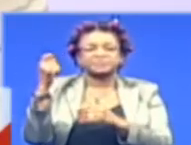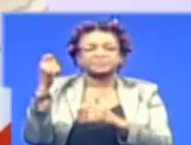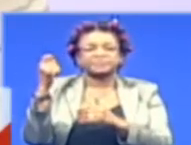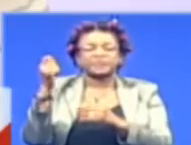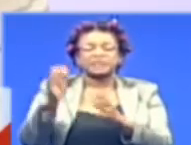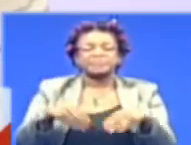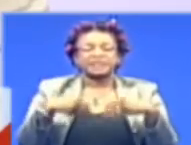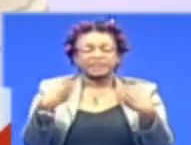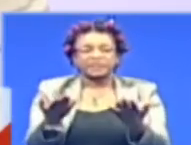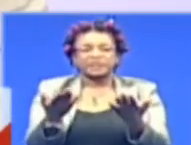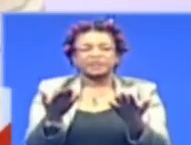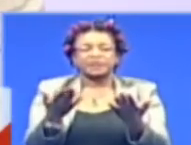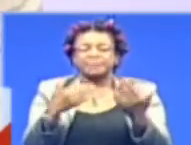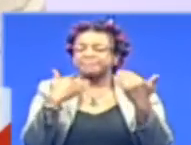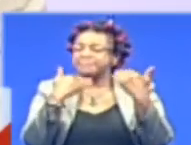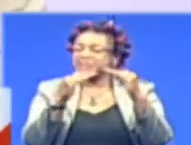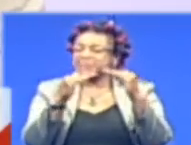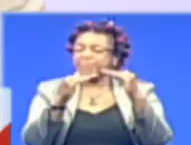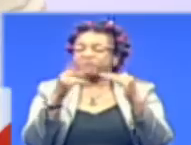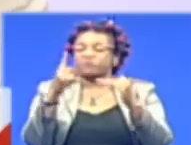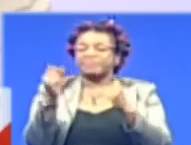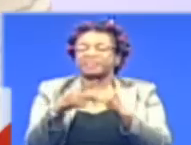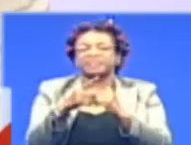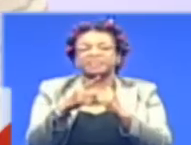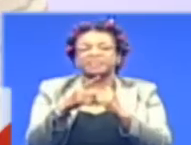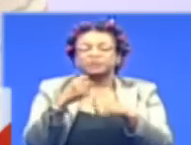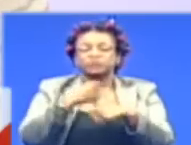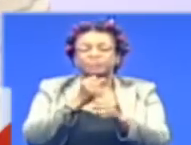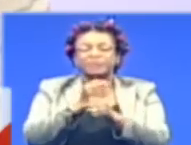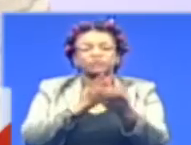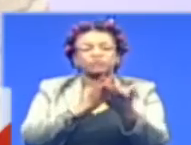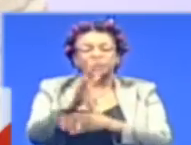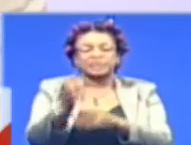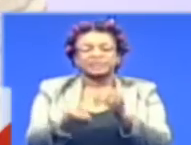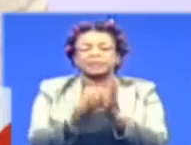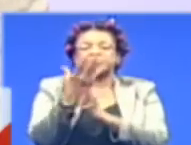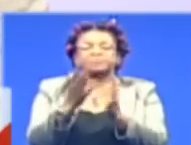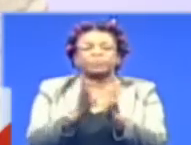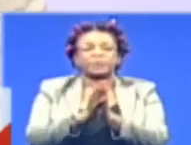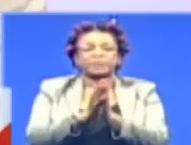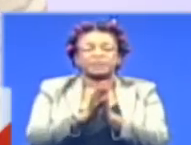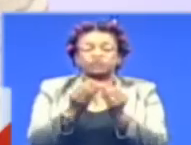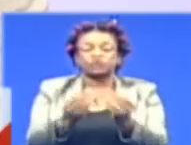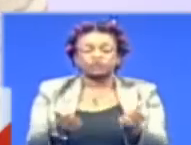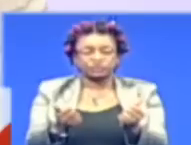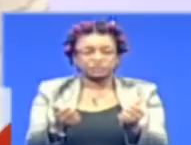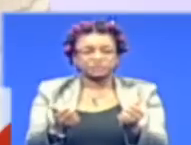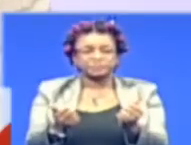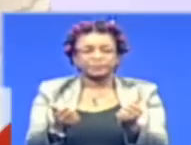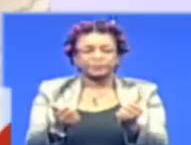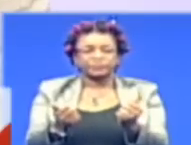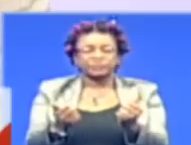given a maximum of 1 month to ensure that it comes up with tangible solutions to the issues